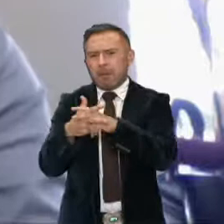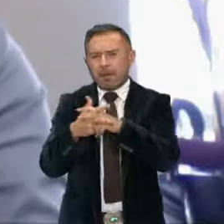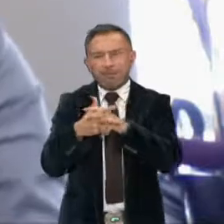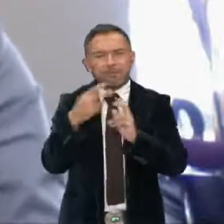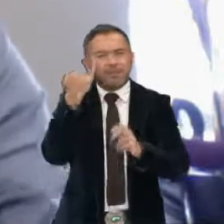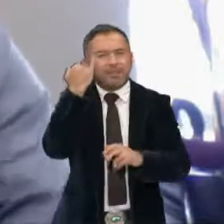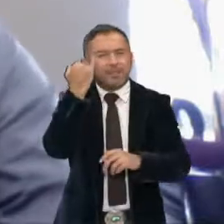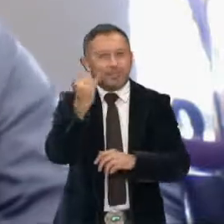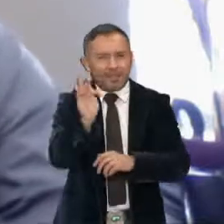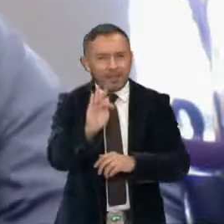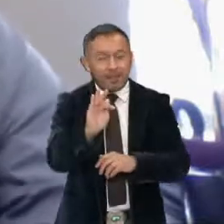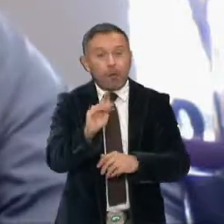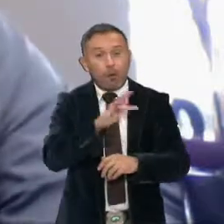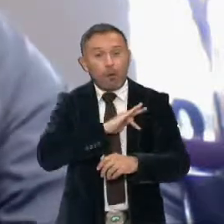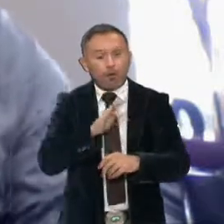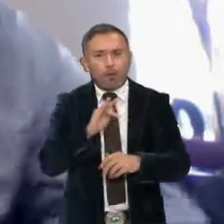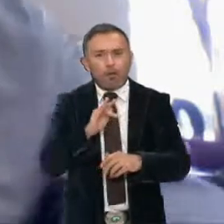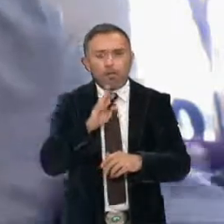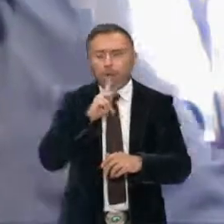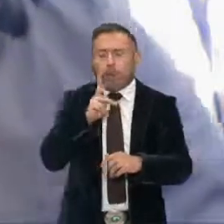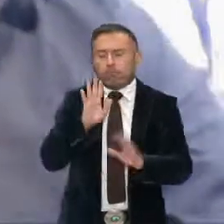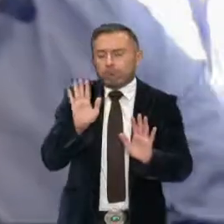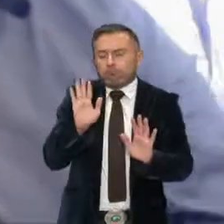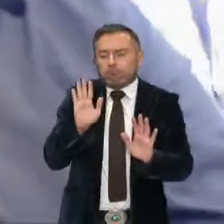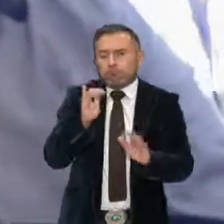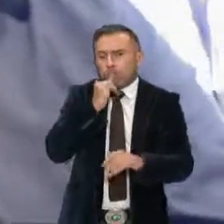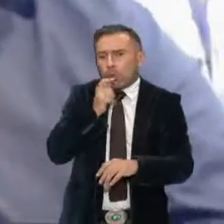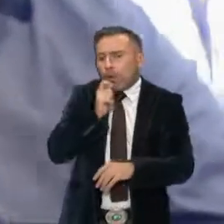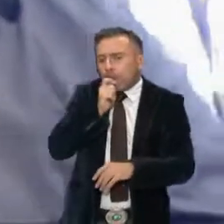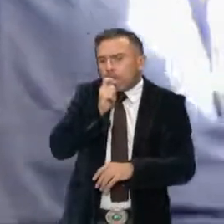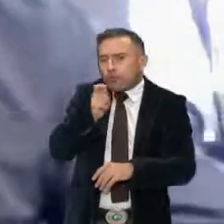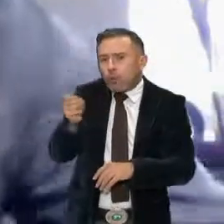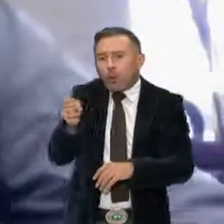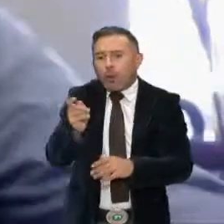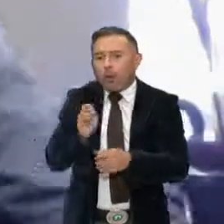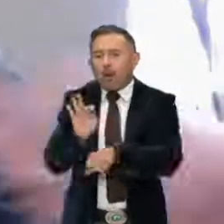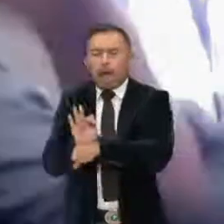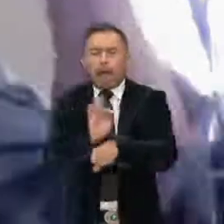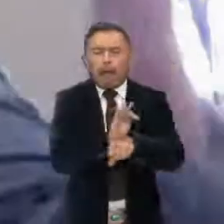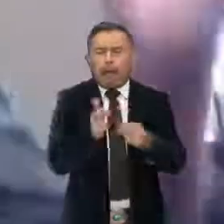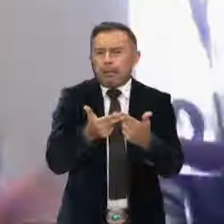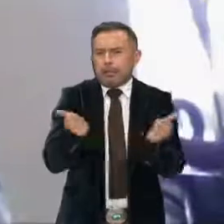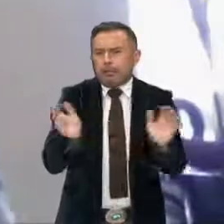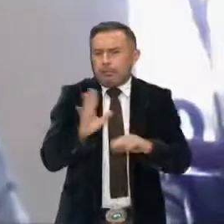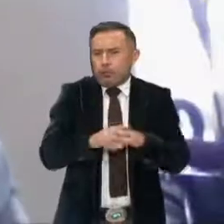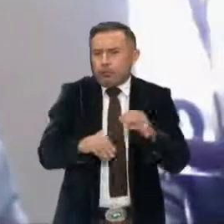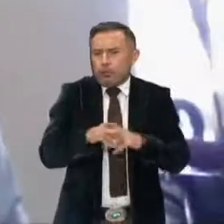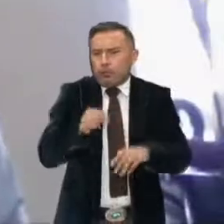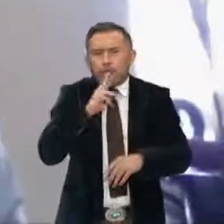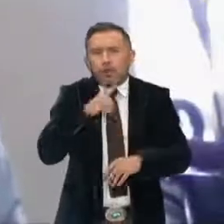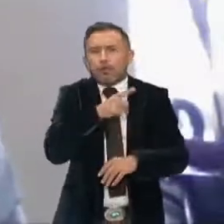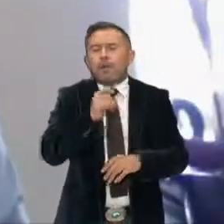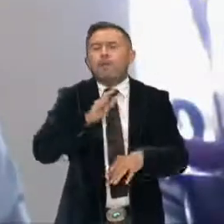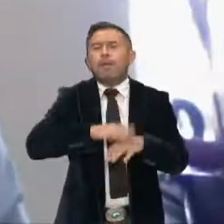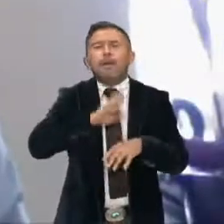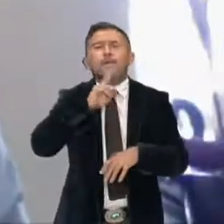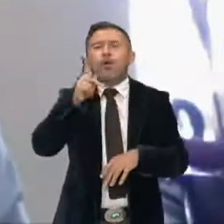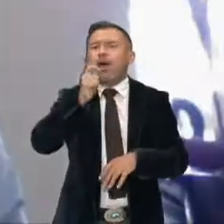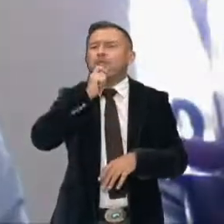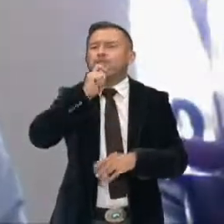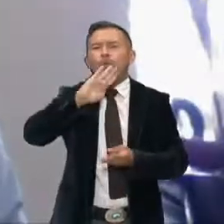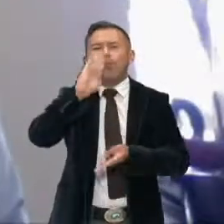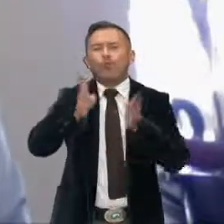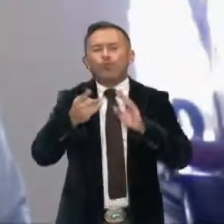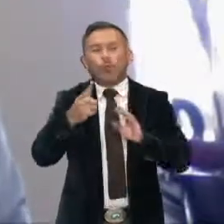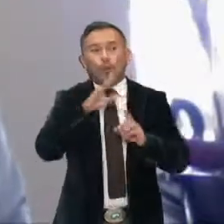But their agreement is, as Maria Teresa said, that we have an impartial arbitrator. So we brought the best